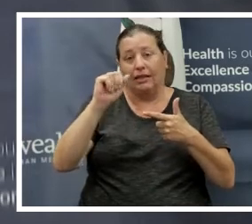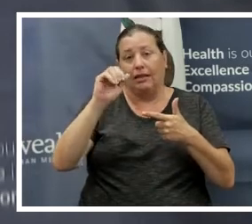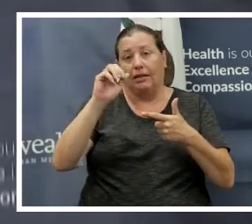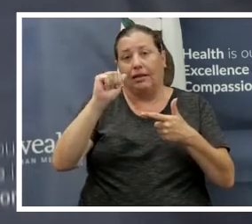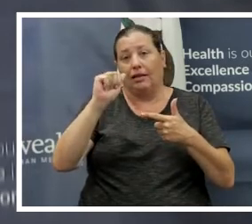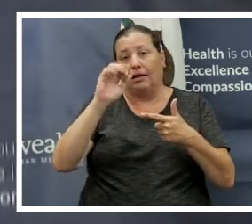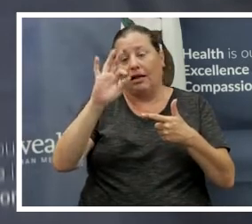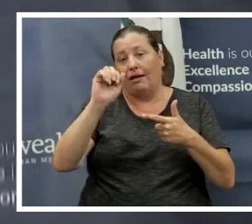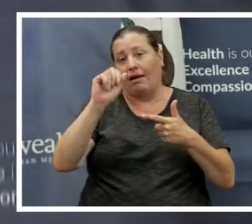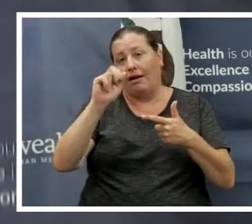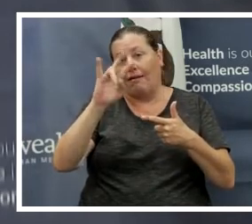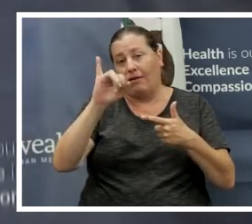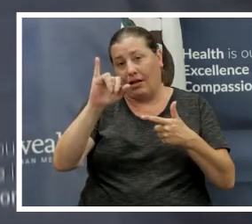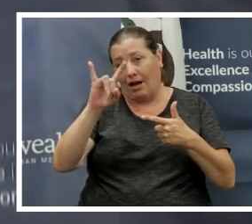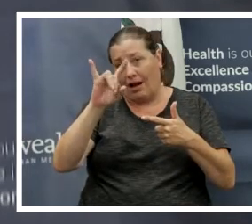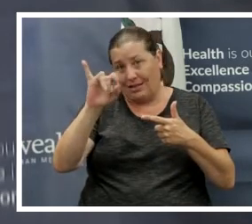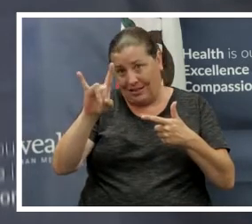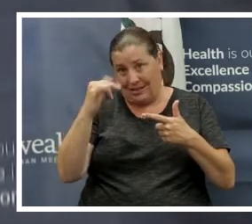the